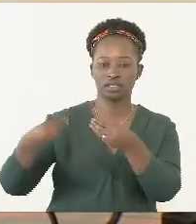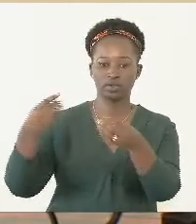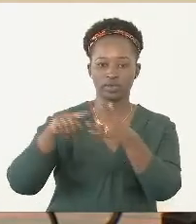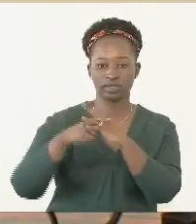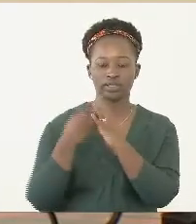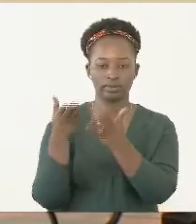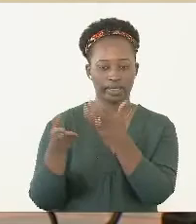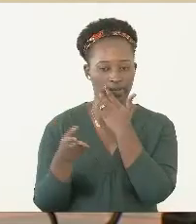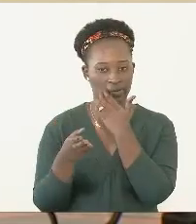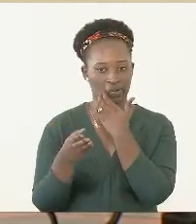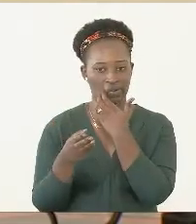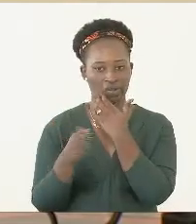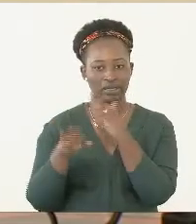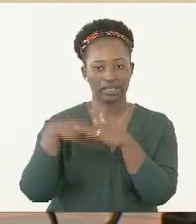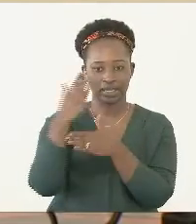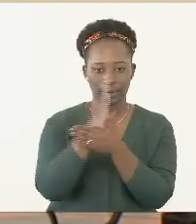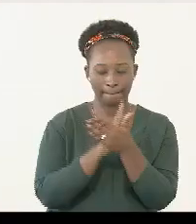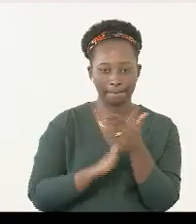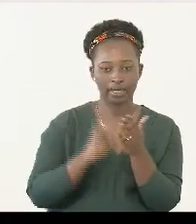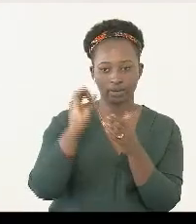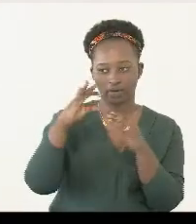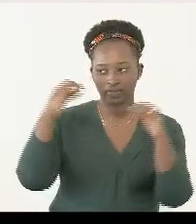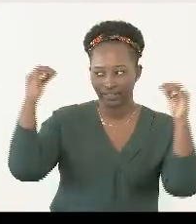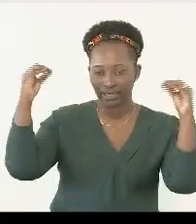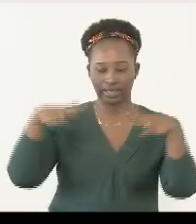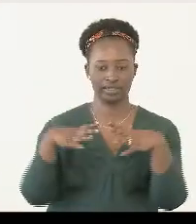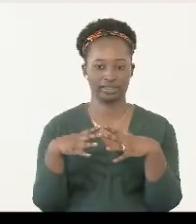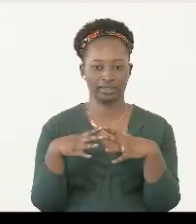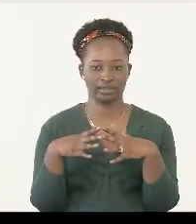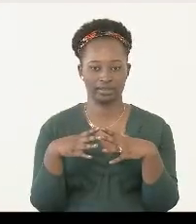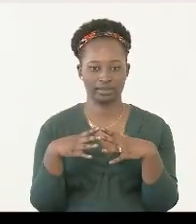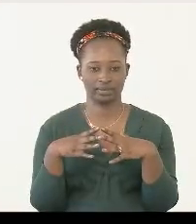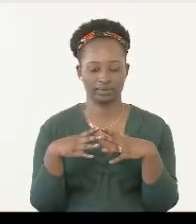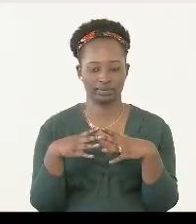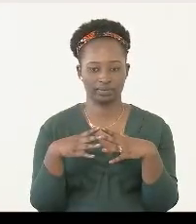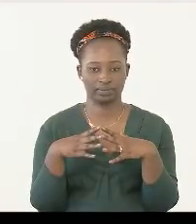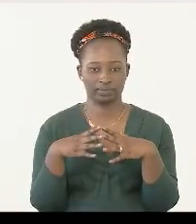by, the part of the lighter one